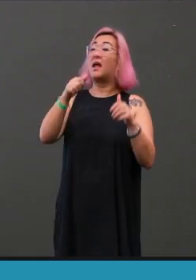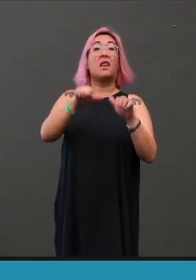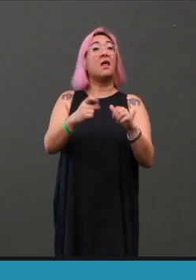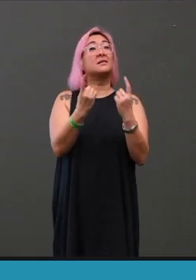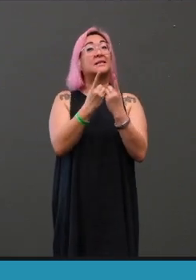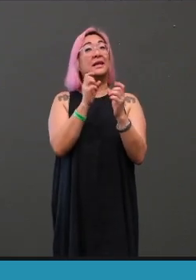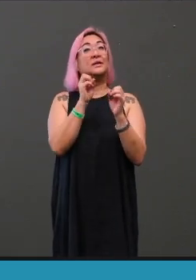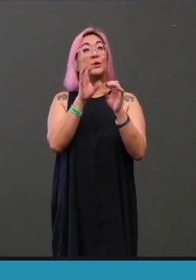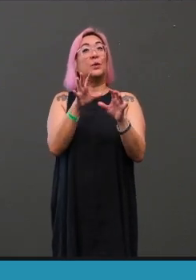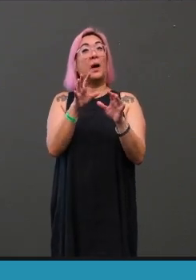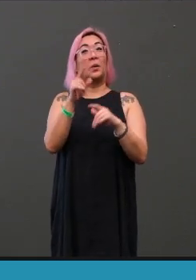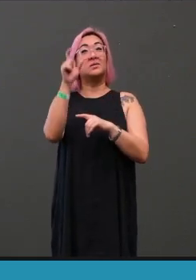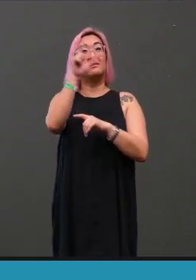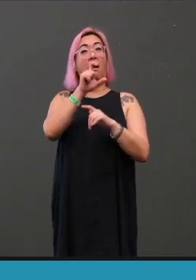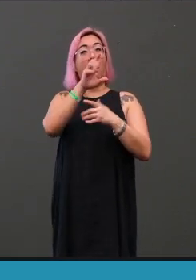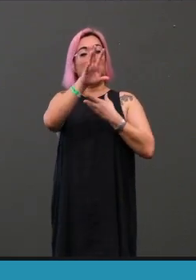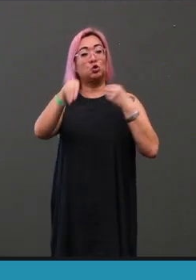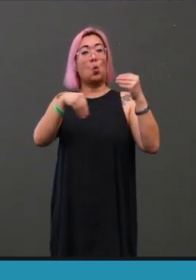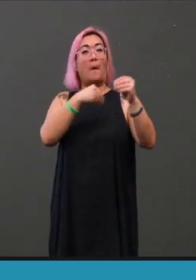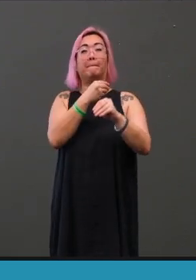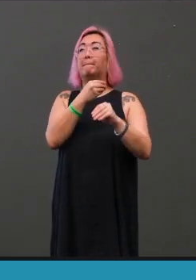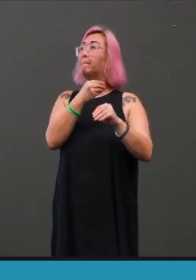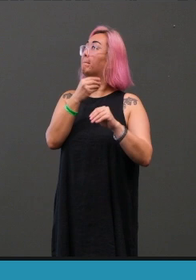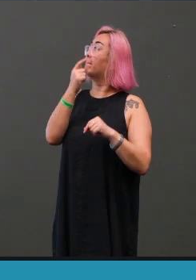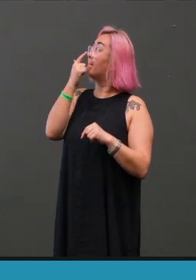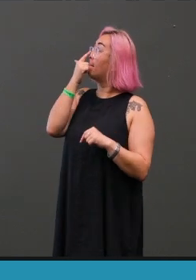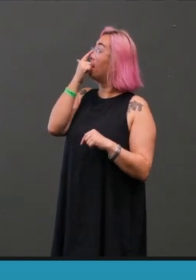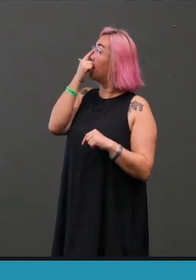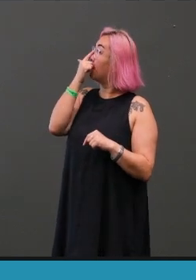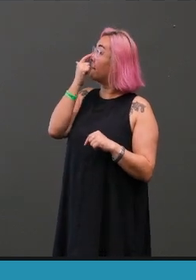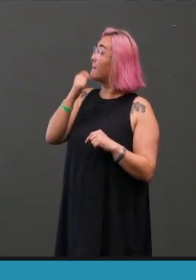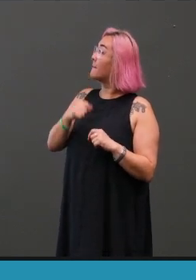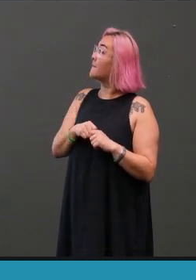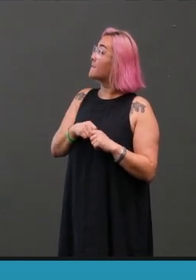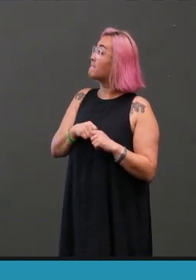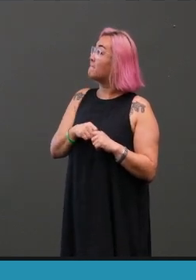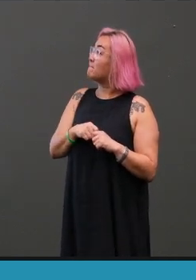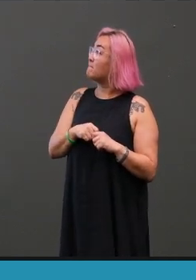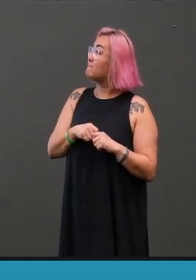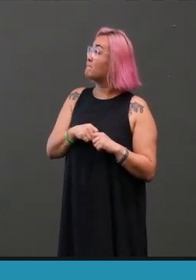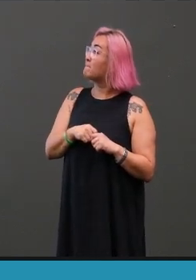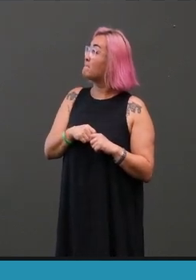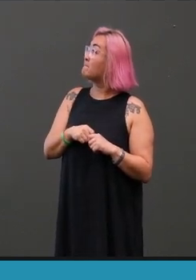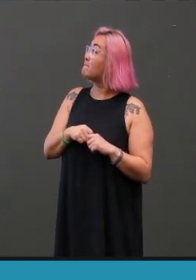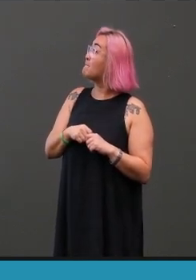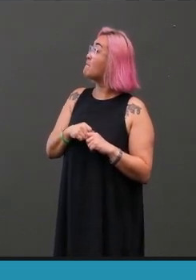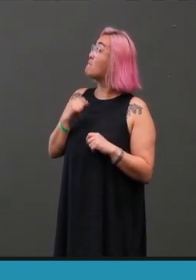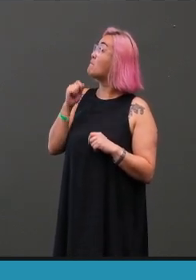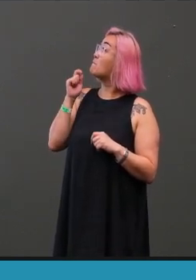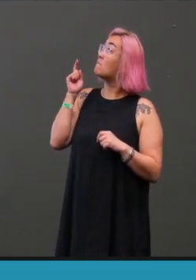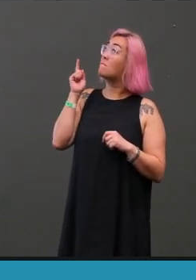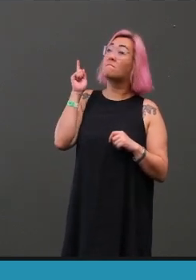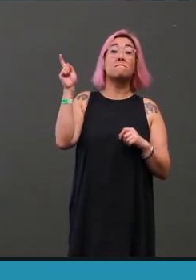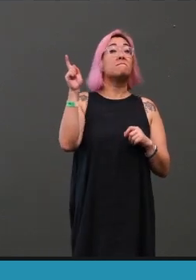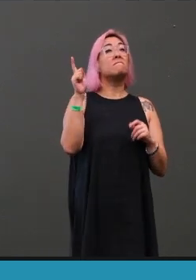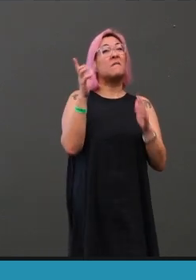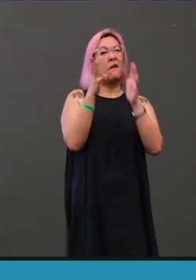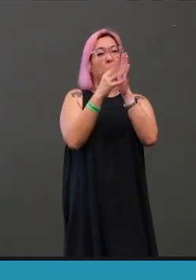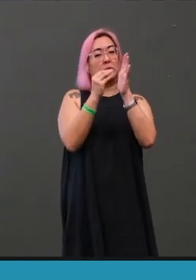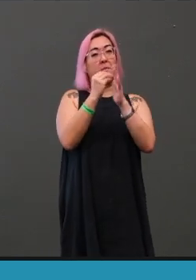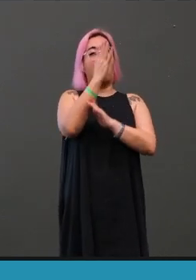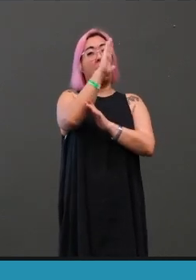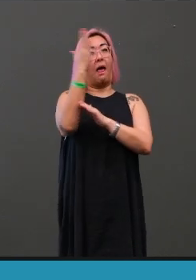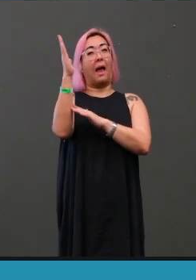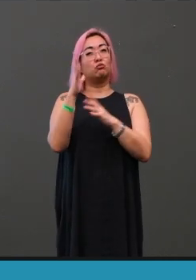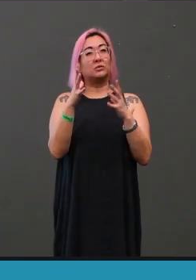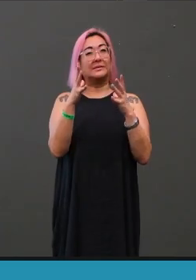swapping. It's in the game's library scene. We have a lot of different bystanders that would change every time you visited.